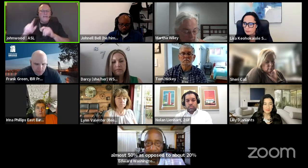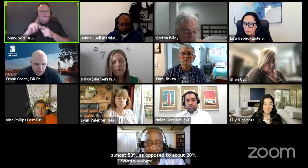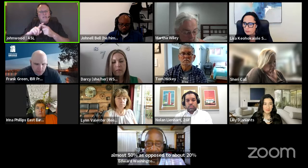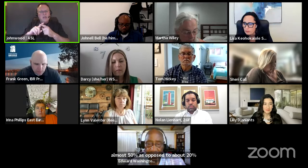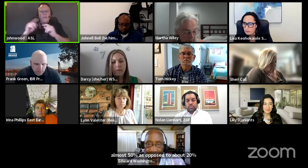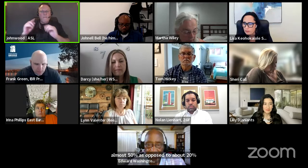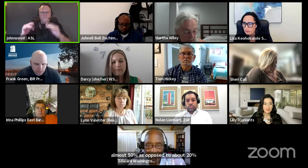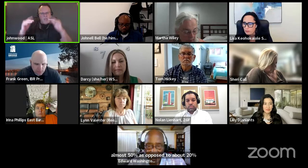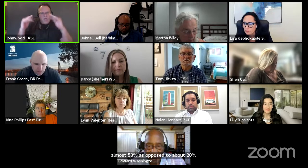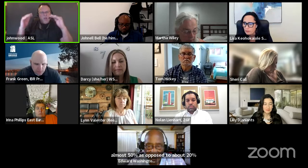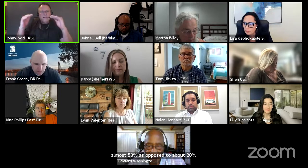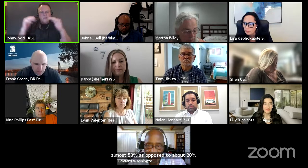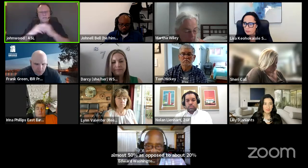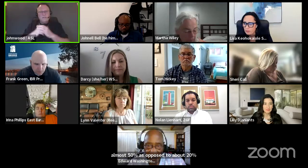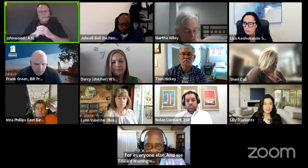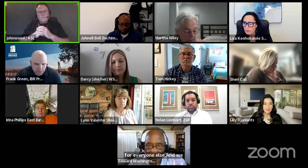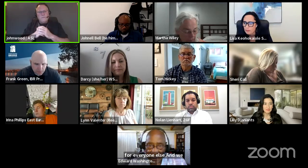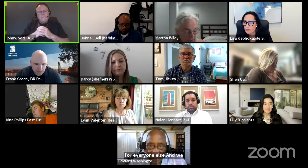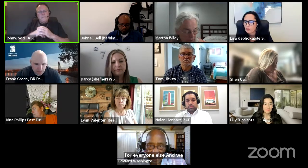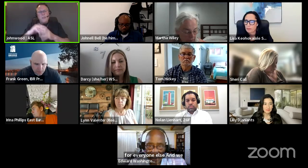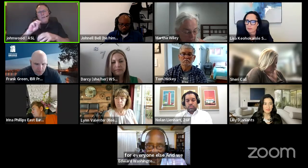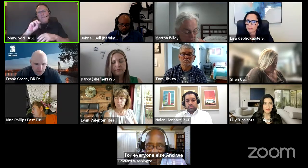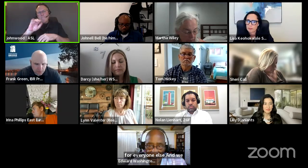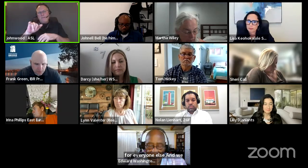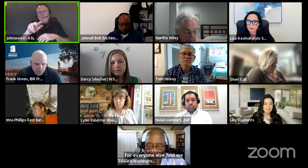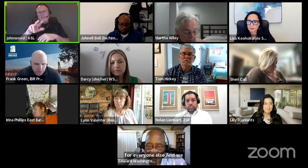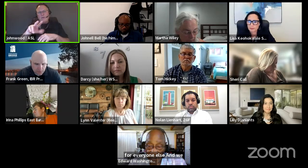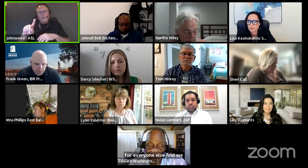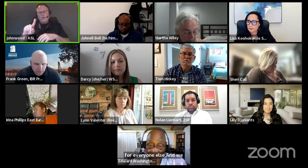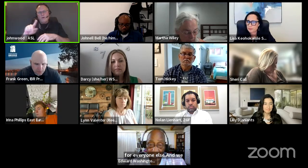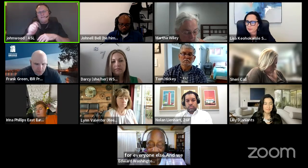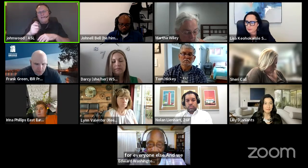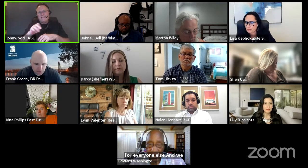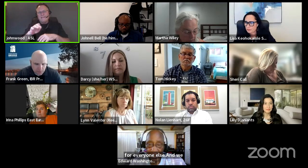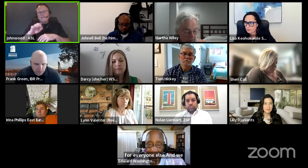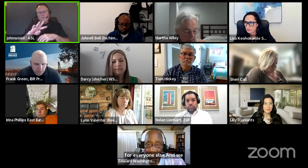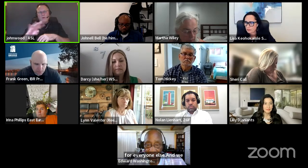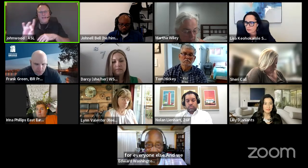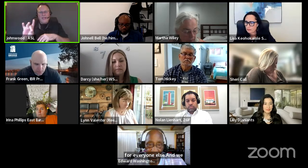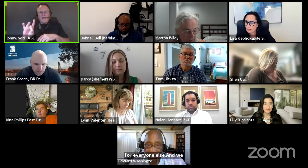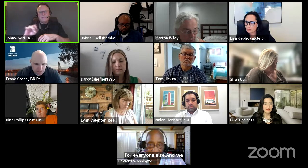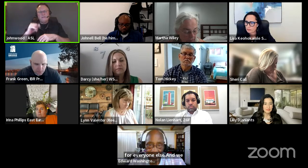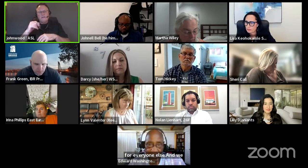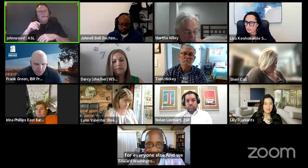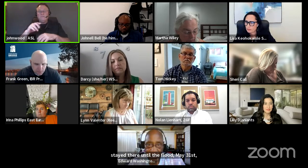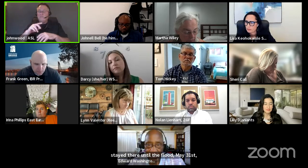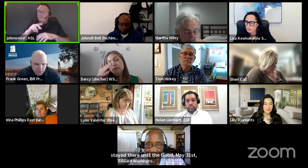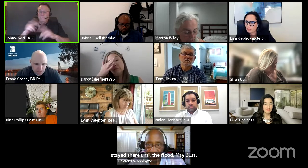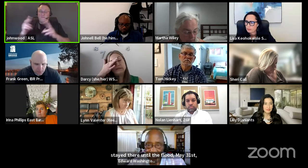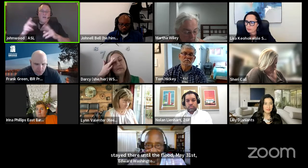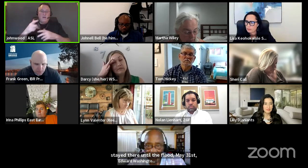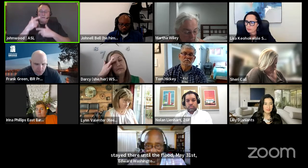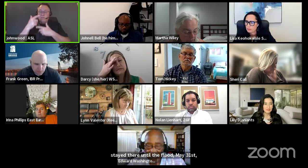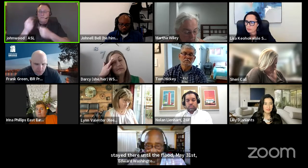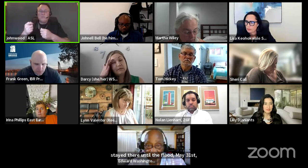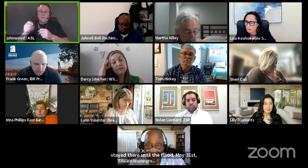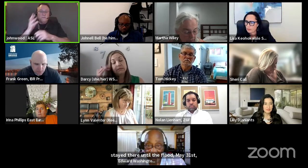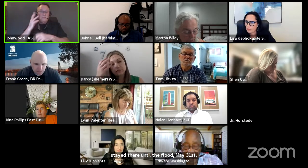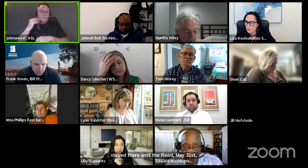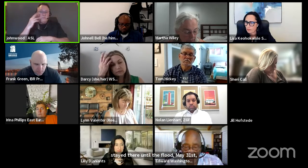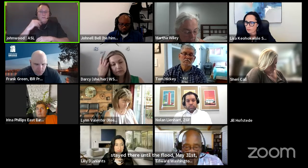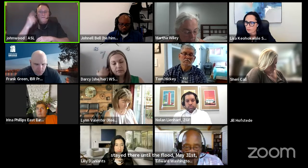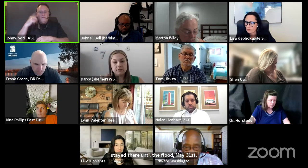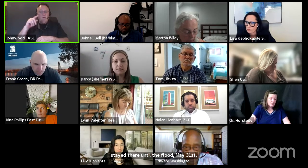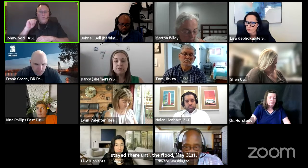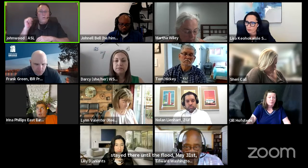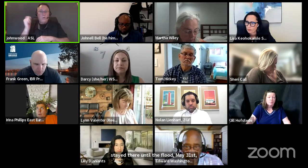flood, May 31st, 1948. And that was a very interesting experience because for